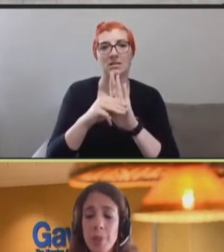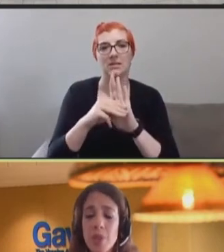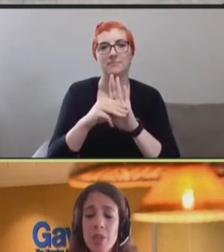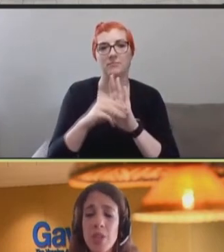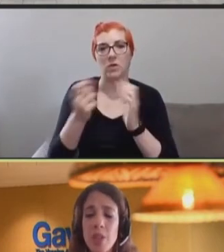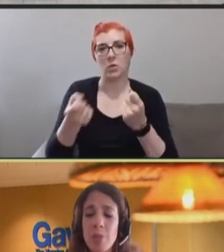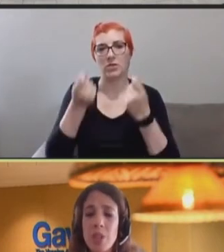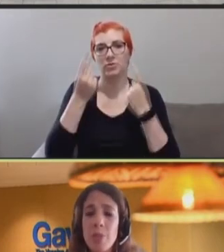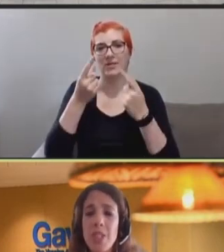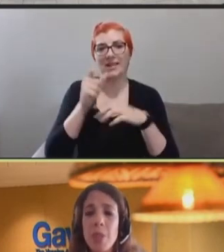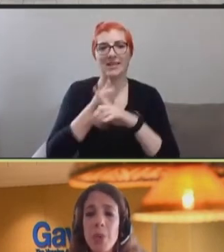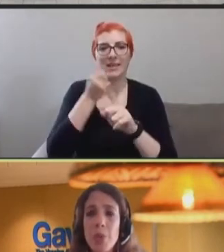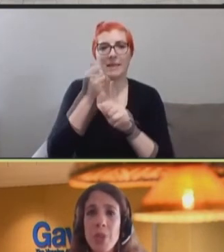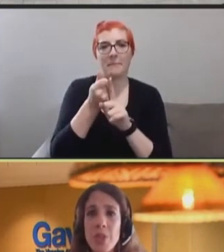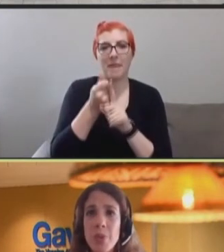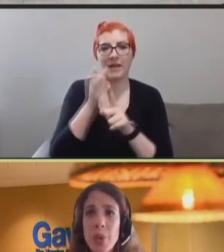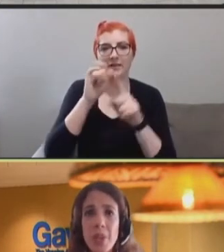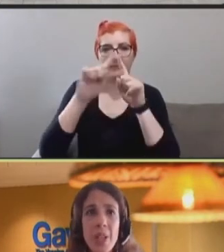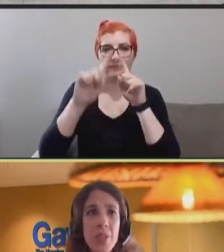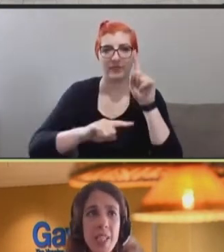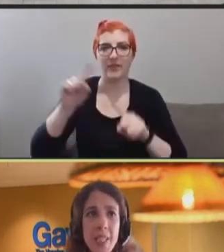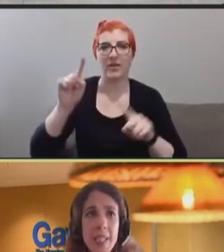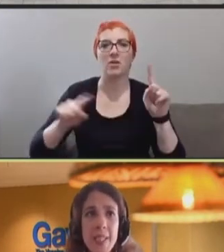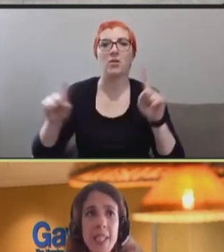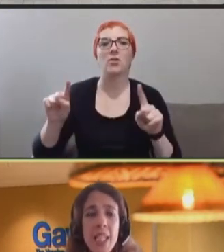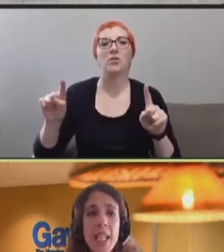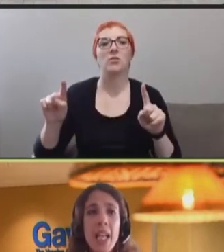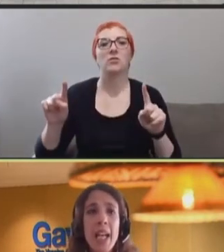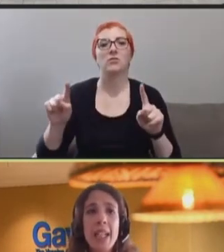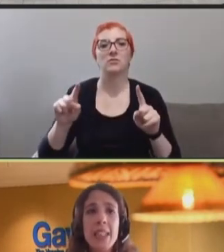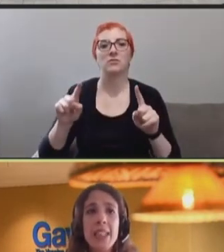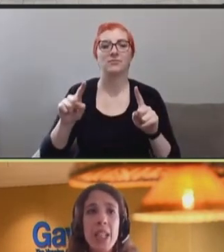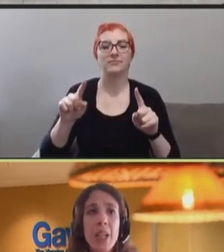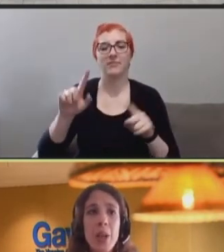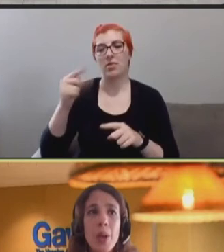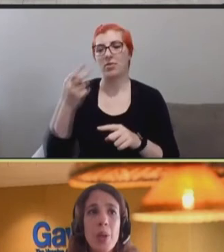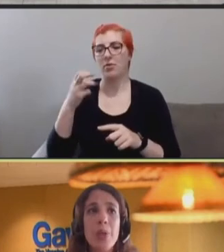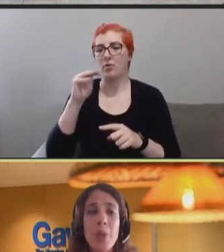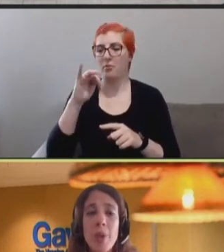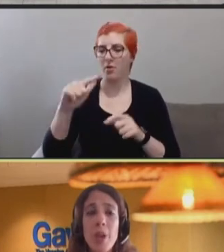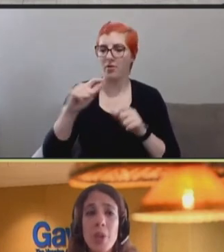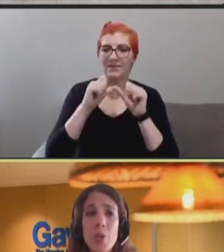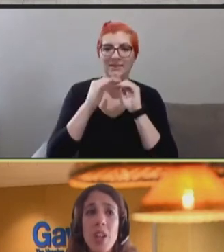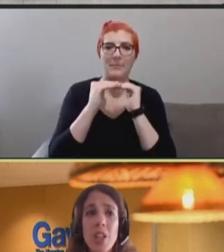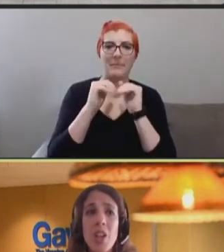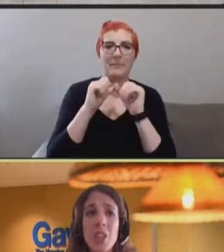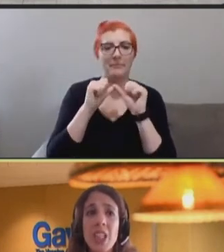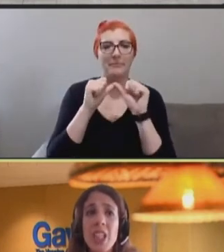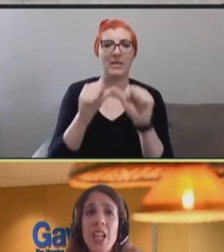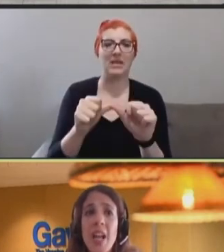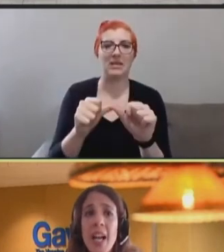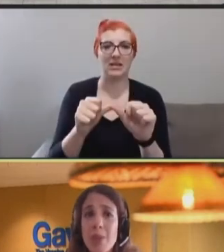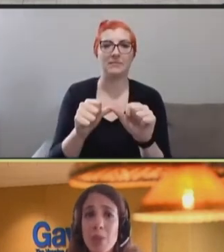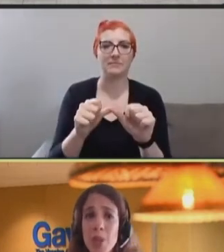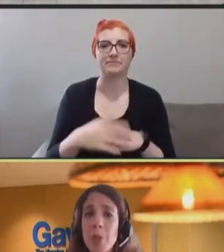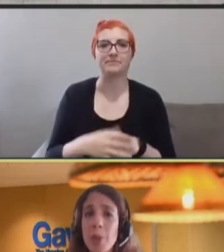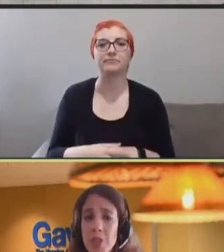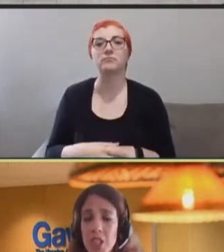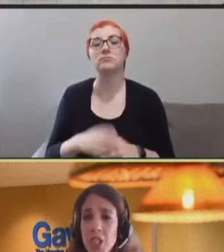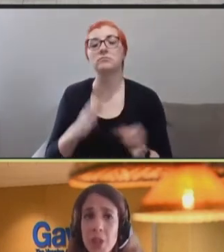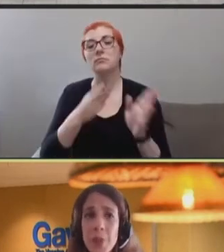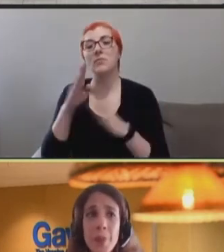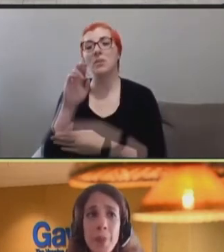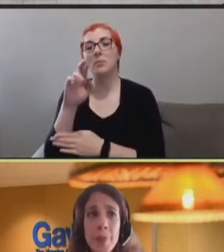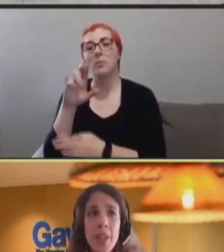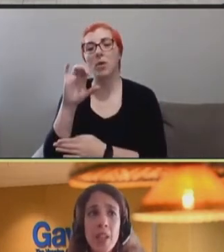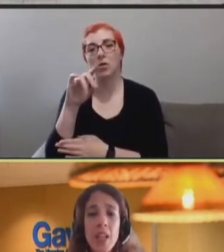various thermostability improvements for various vaccines. And for barcodes, we are conducting a high-level value